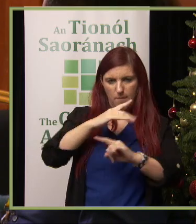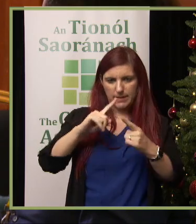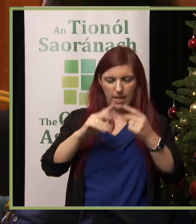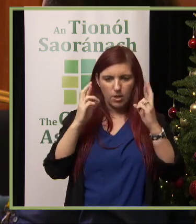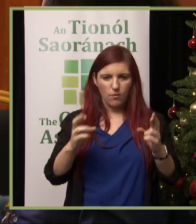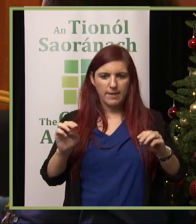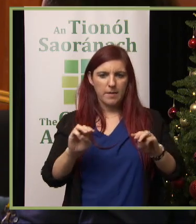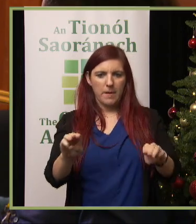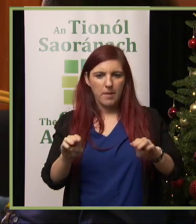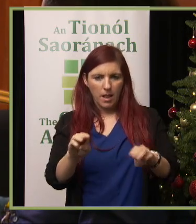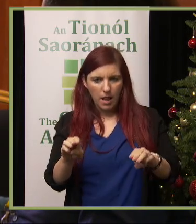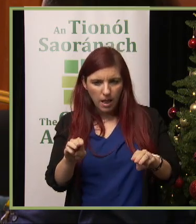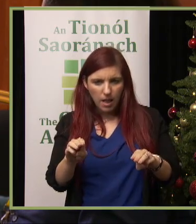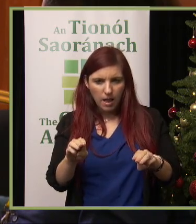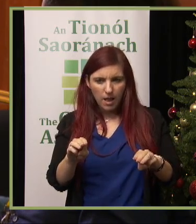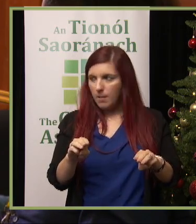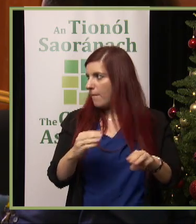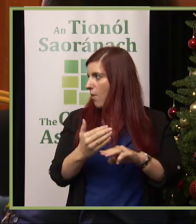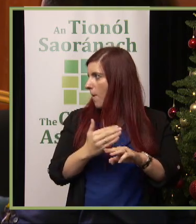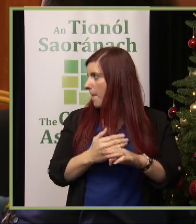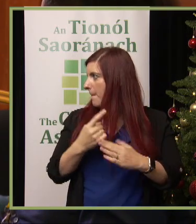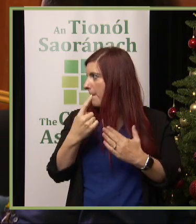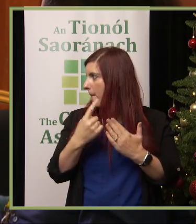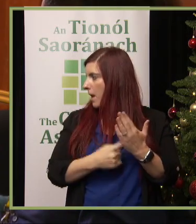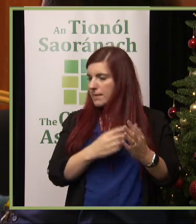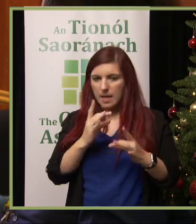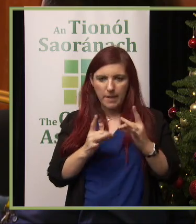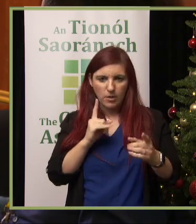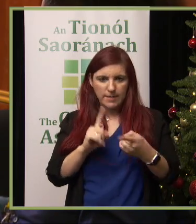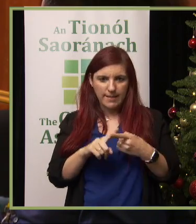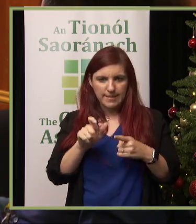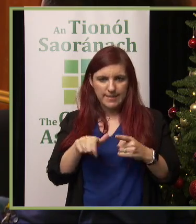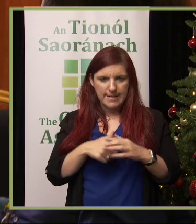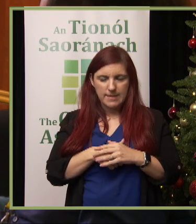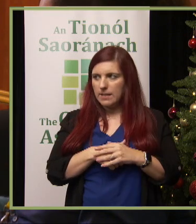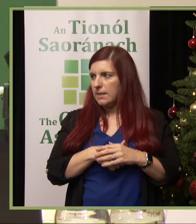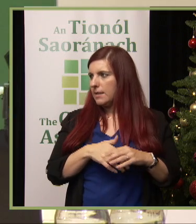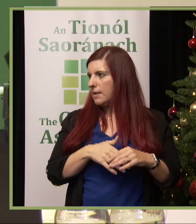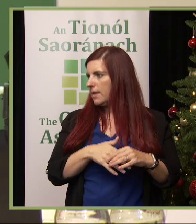of people, to hold policymakers and the citizens to account.